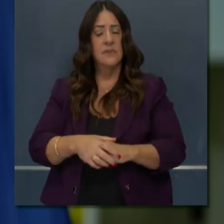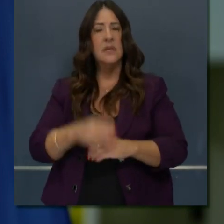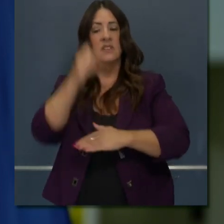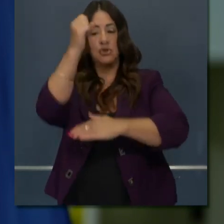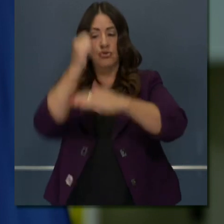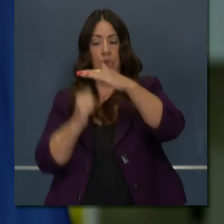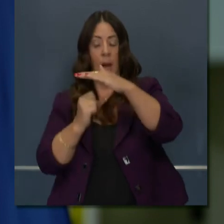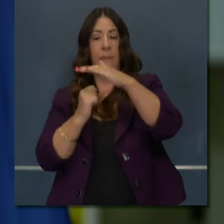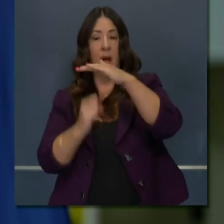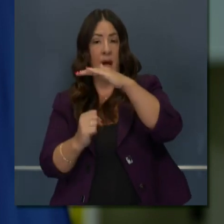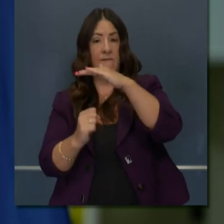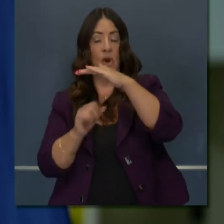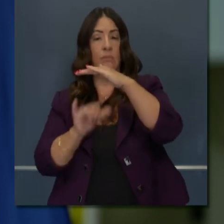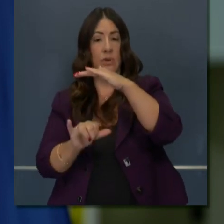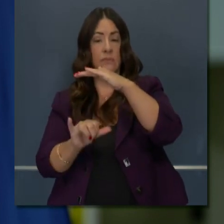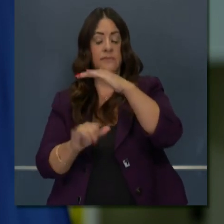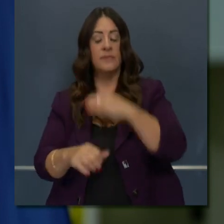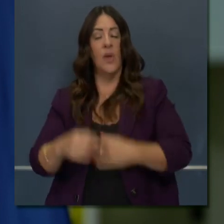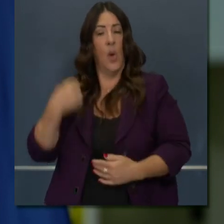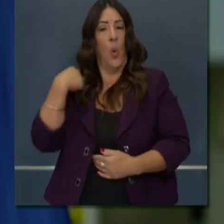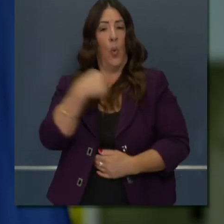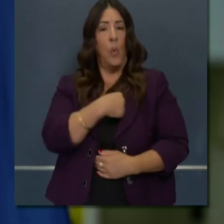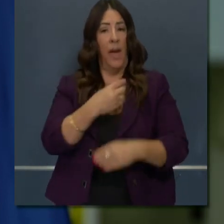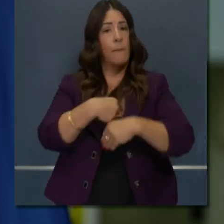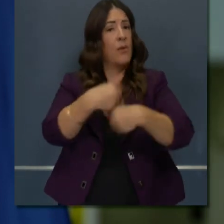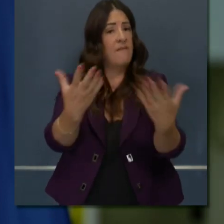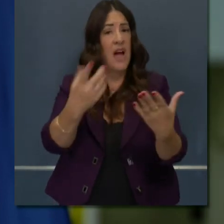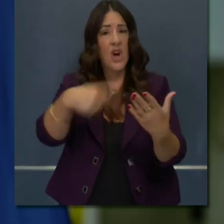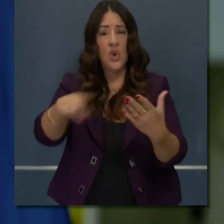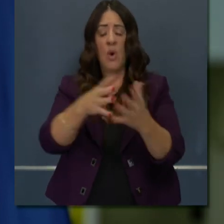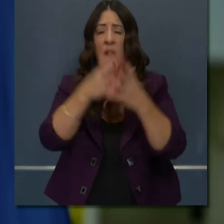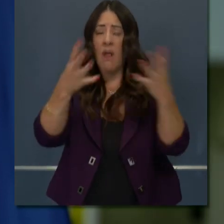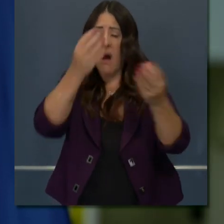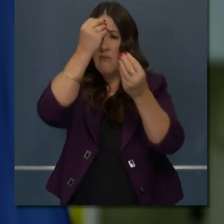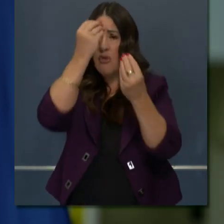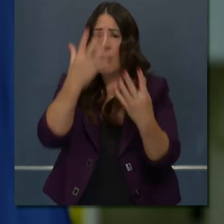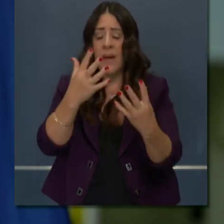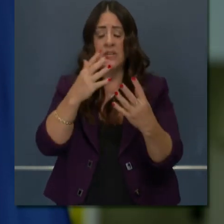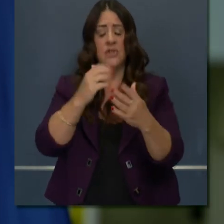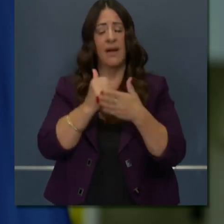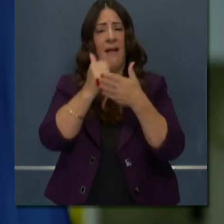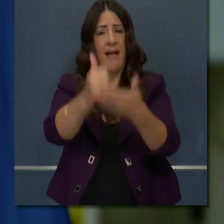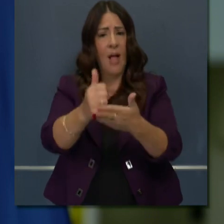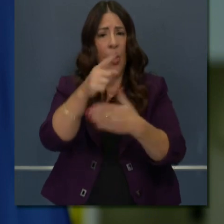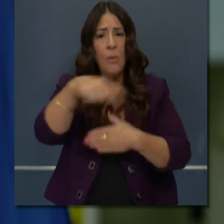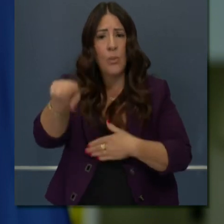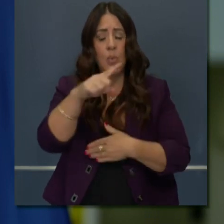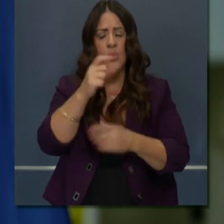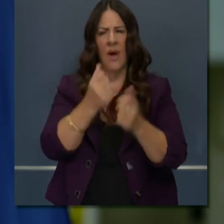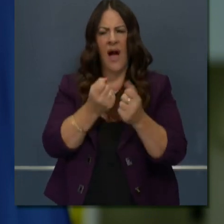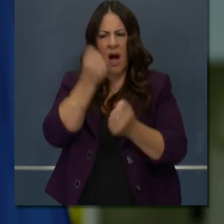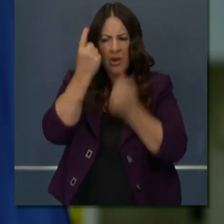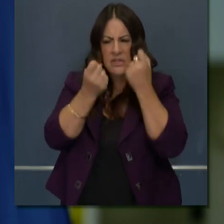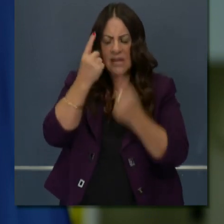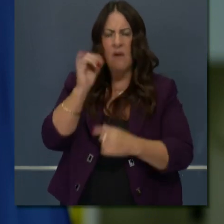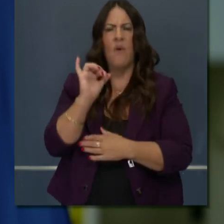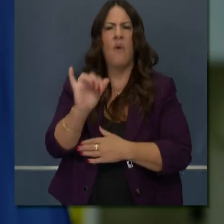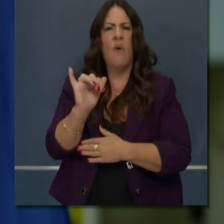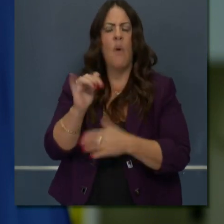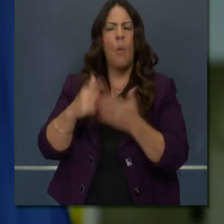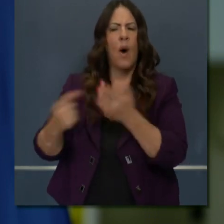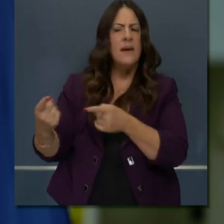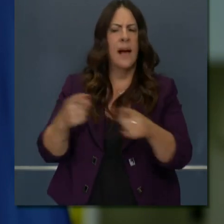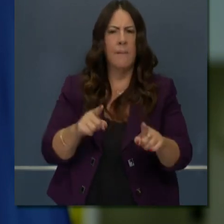We provide you with all kinds of information that allow you to both understand what's